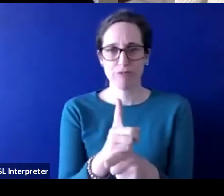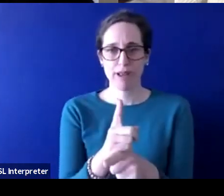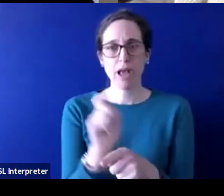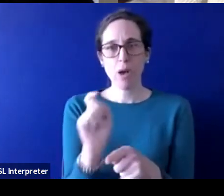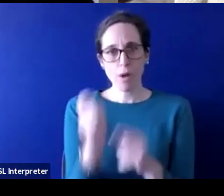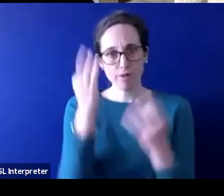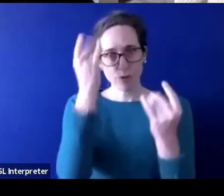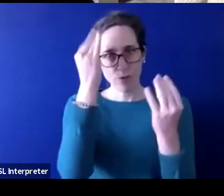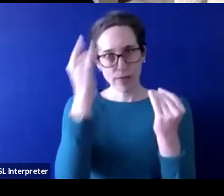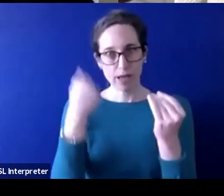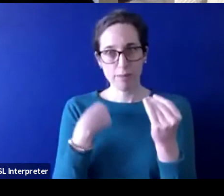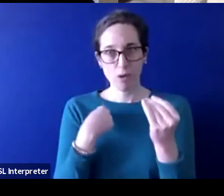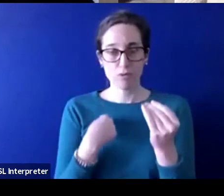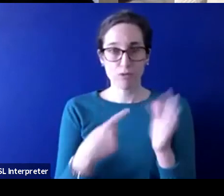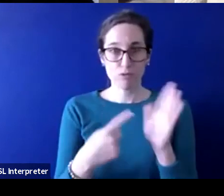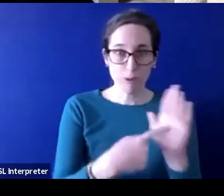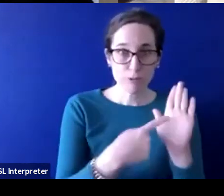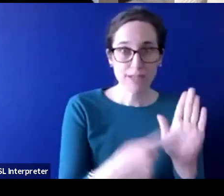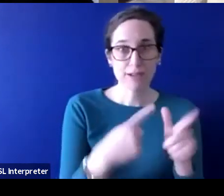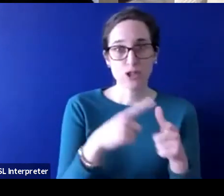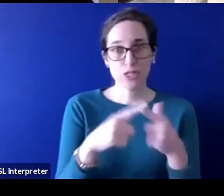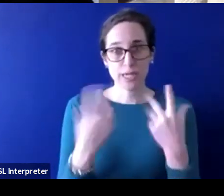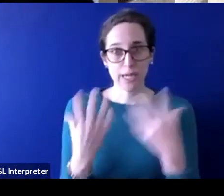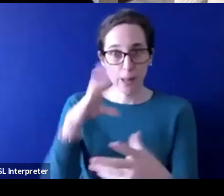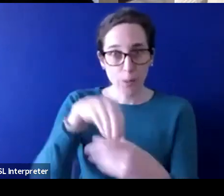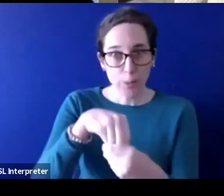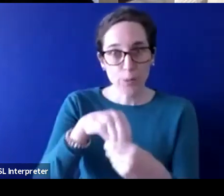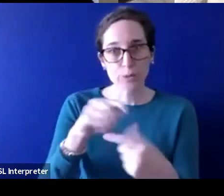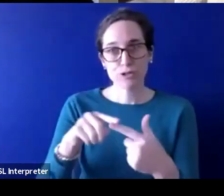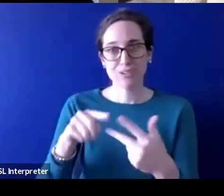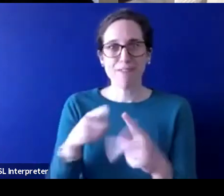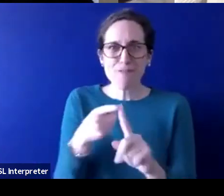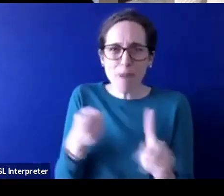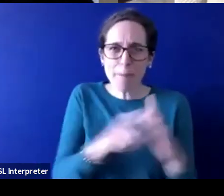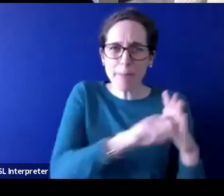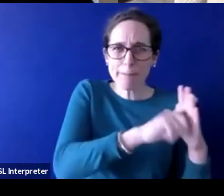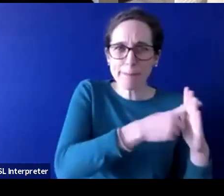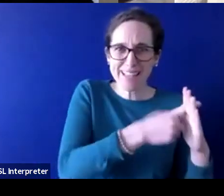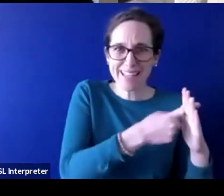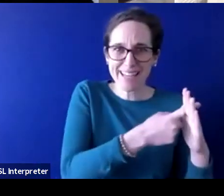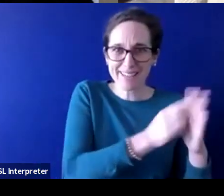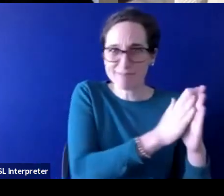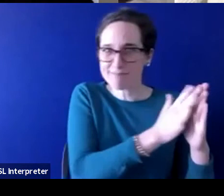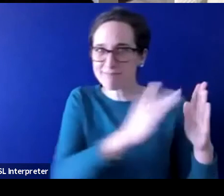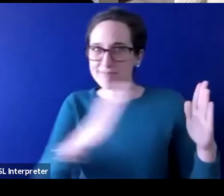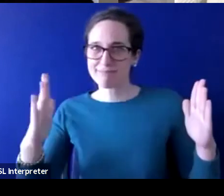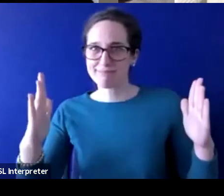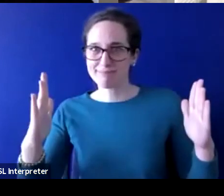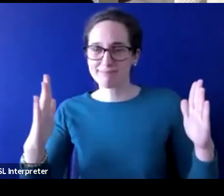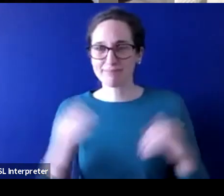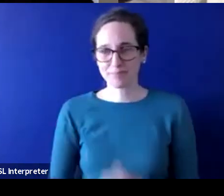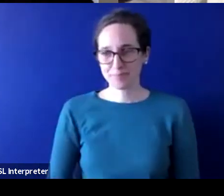inclusion, diversity, all of it from the beginning. And then you build. You don't, you know, I mean, it's too